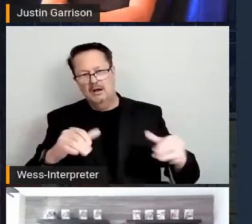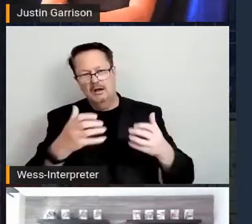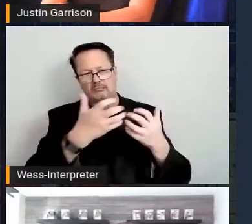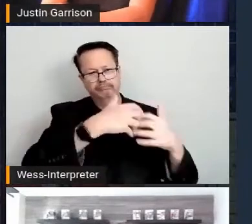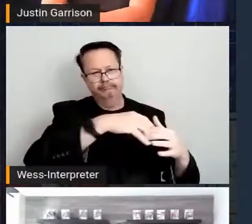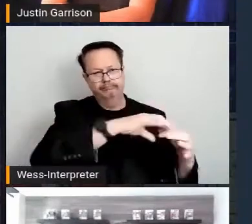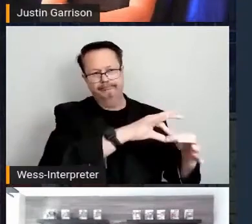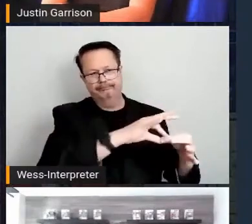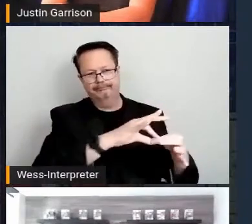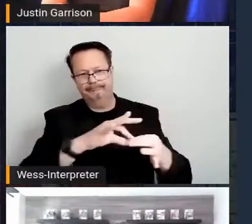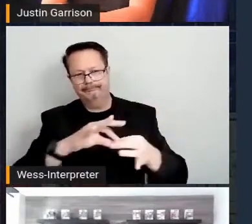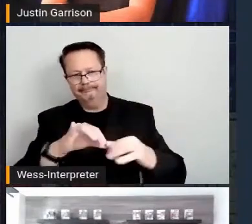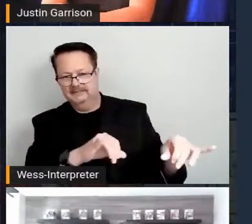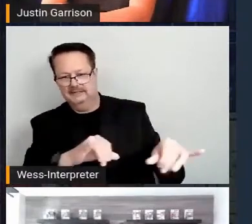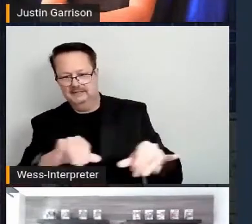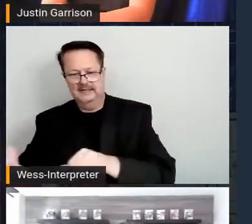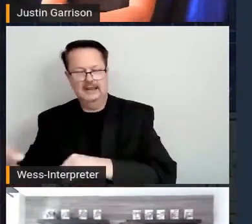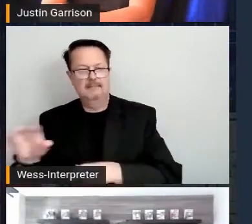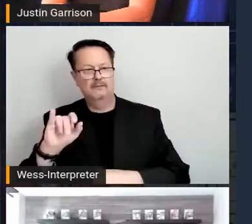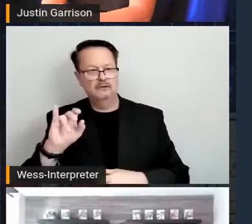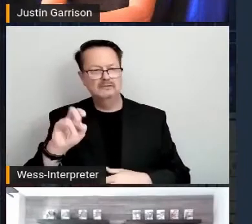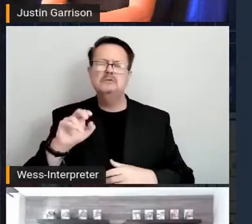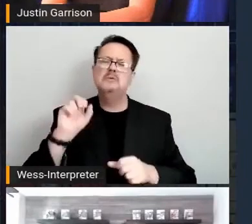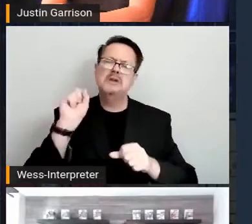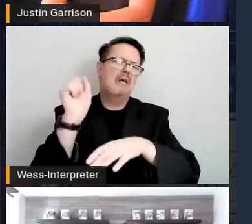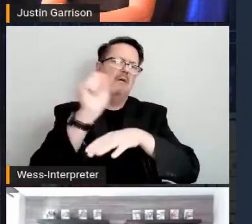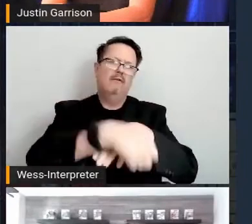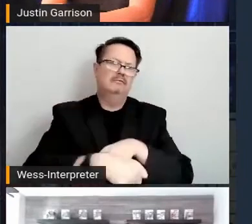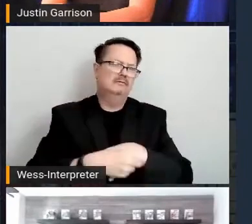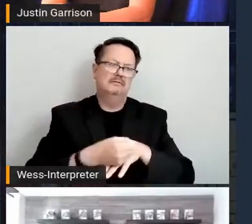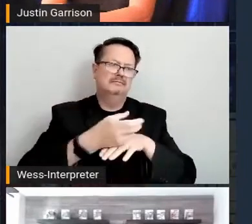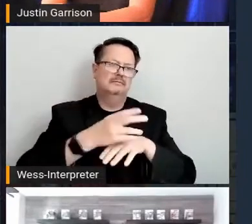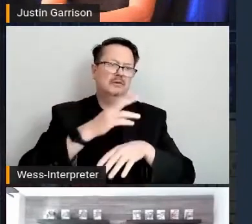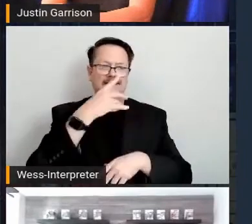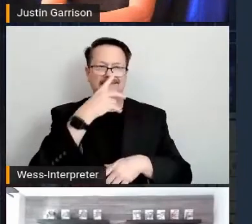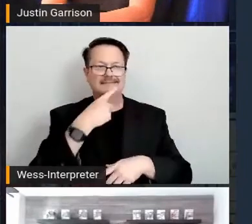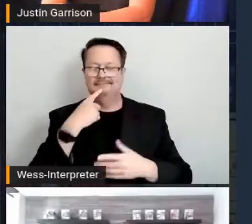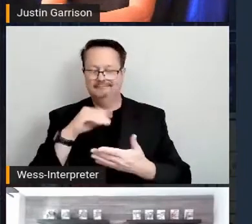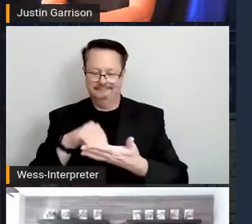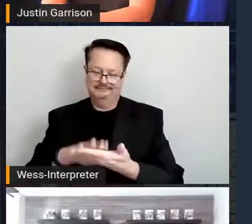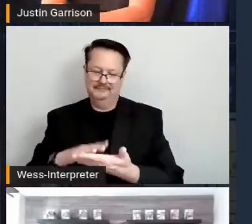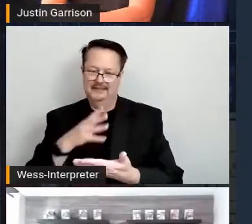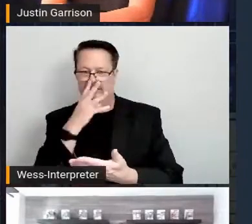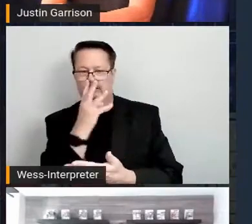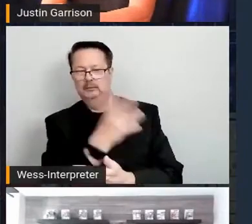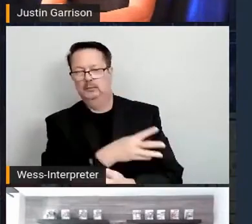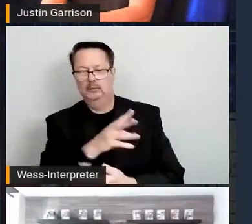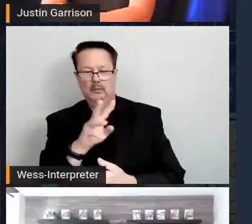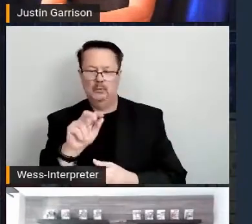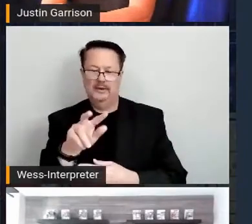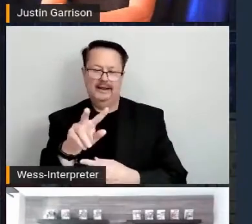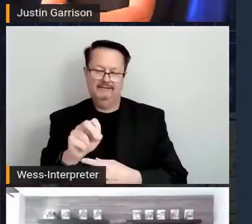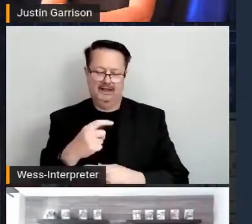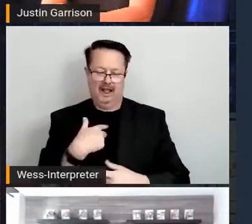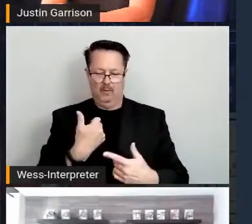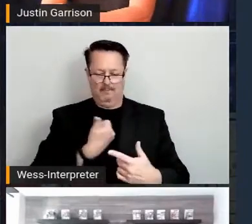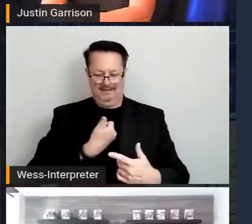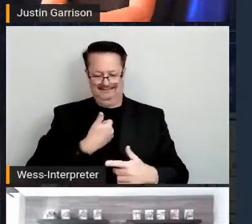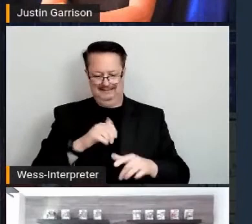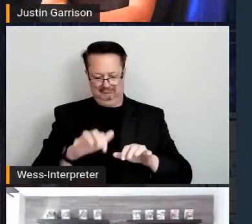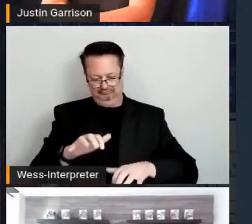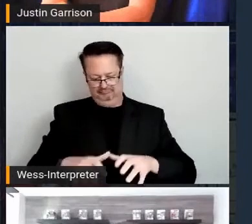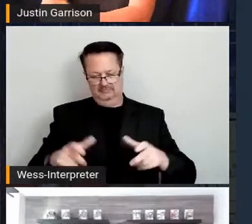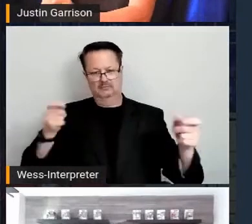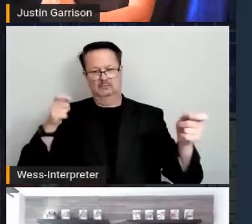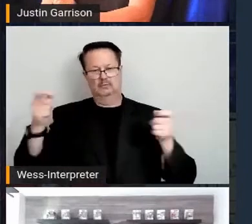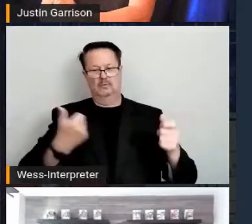override this. So you can basically say in your setup, ignore waves. And this gives you a lot of control over saying, like, look, I want to manually control when I get these versions. I